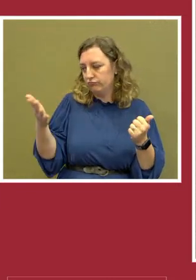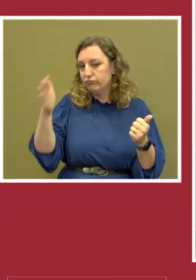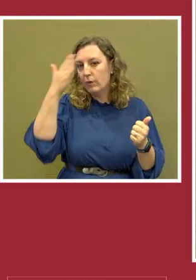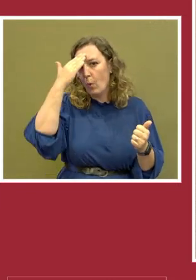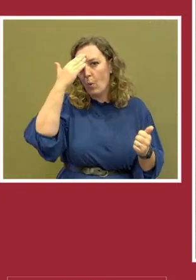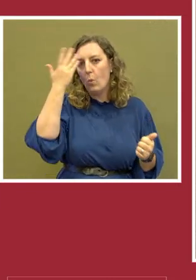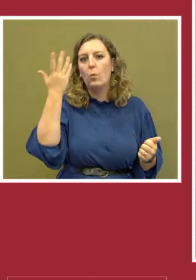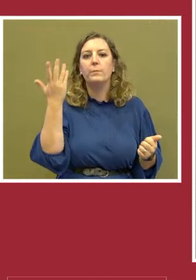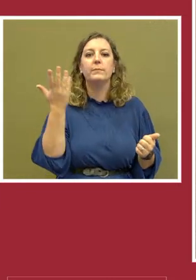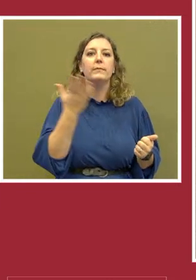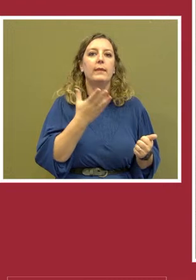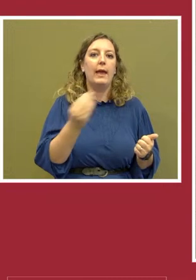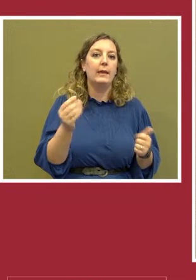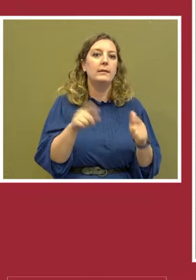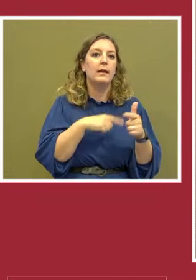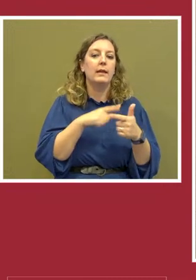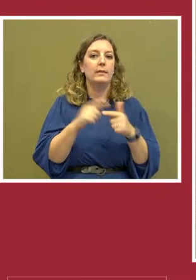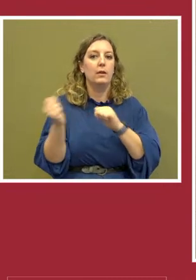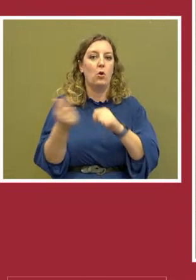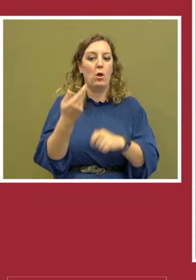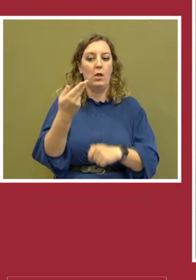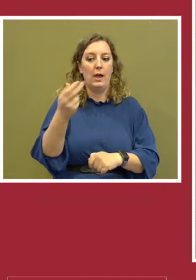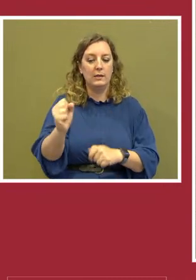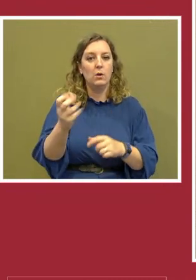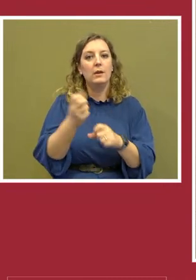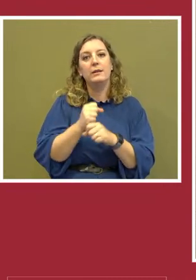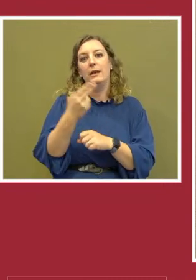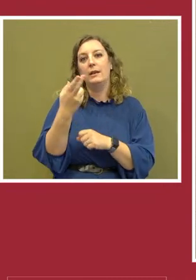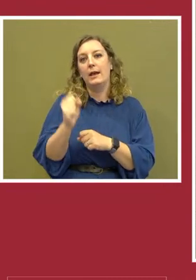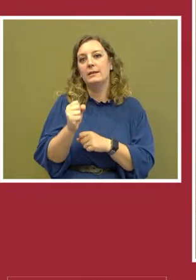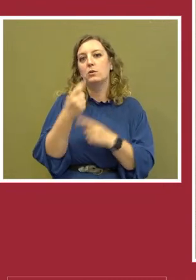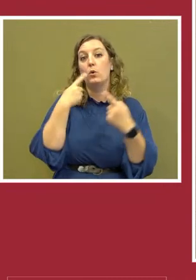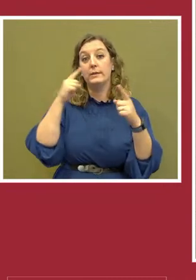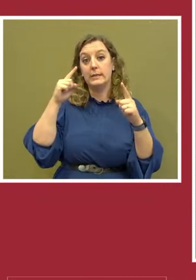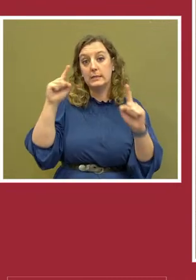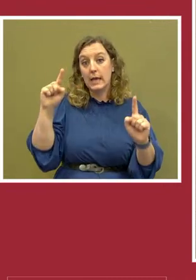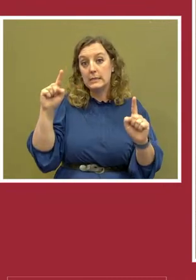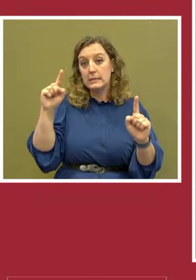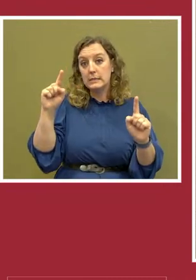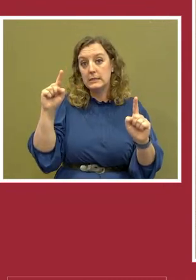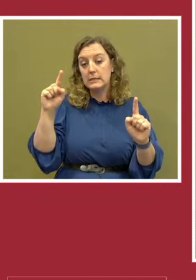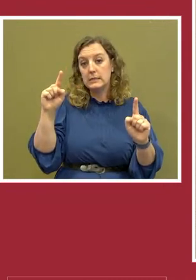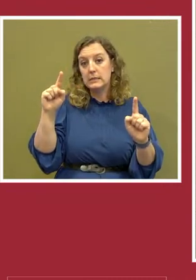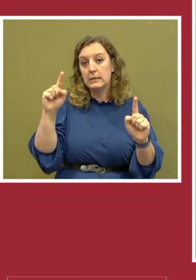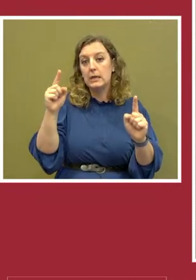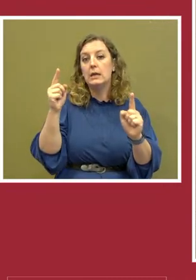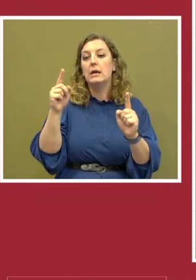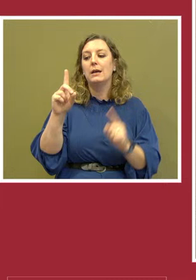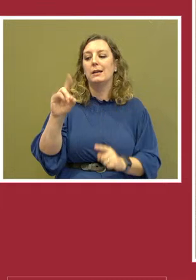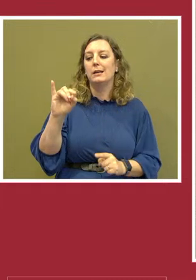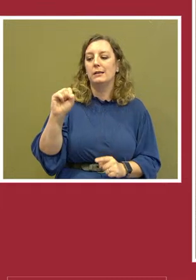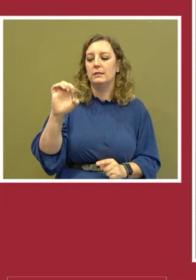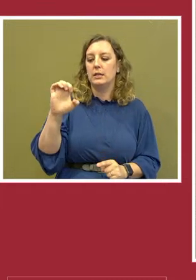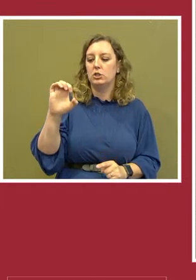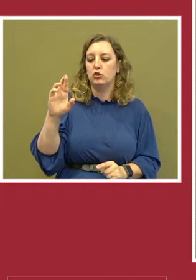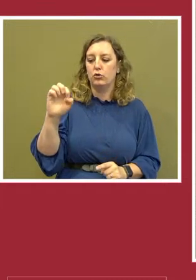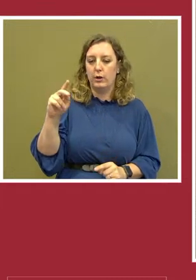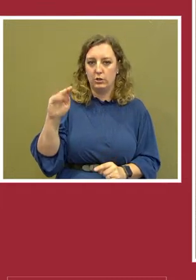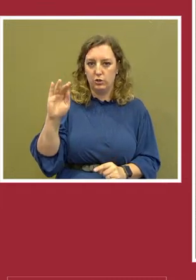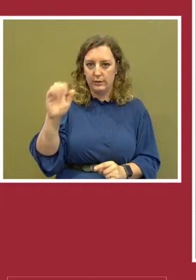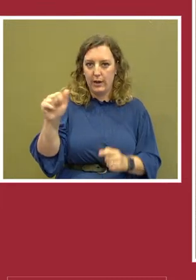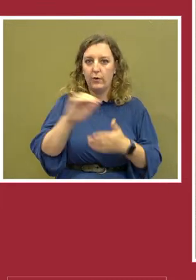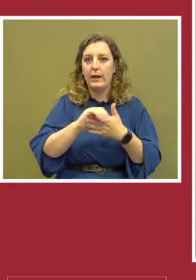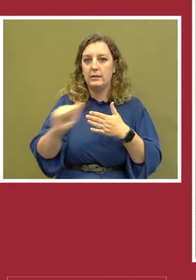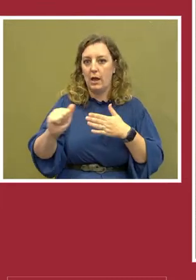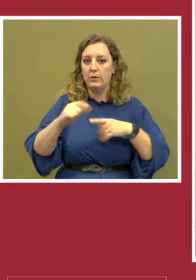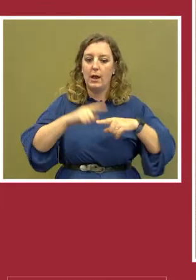know. And then all of our high schools get high school success discretionary dollars allocated to them based on the